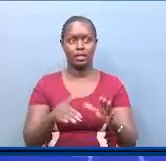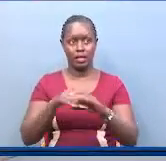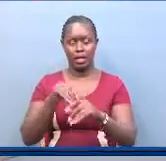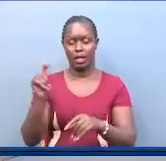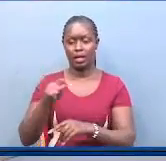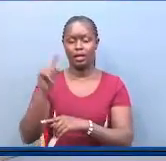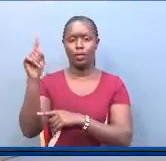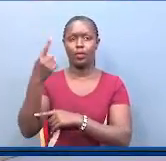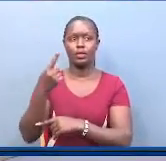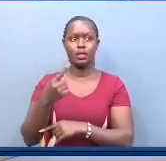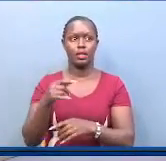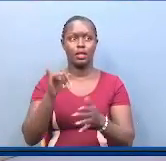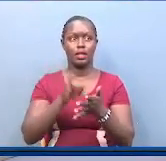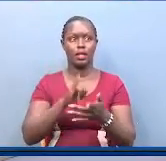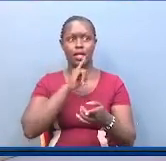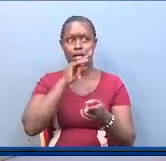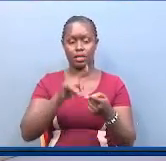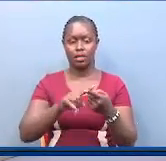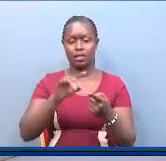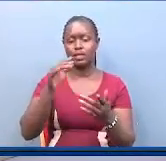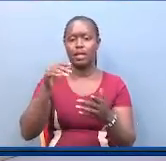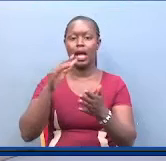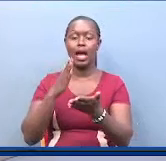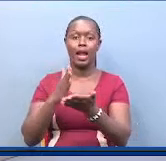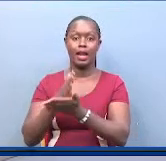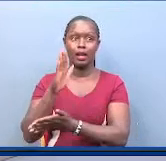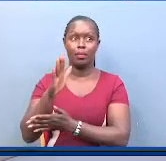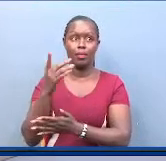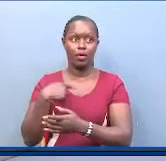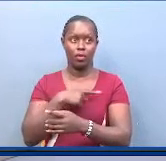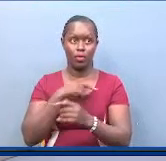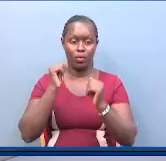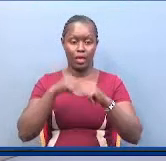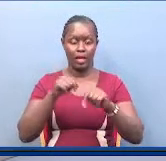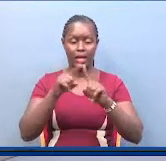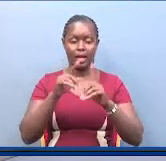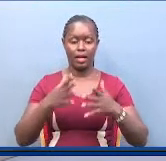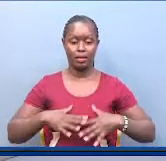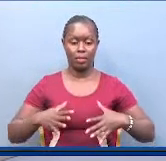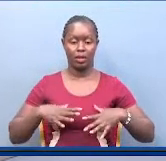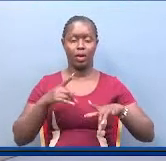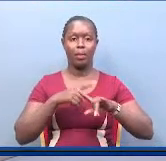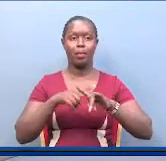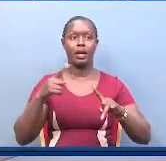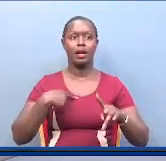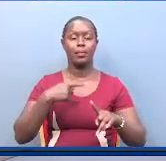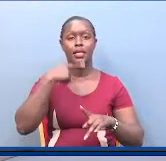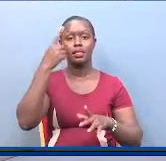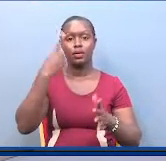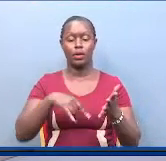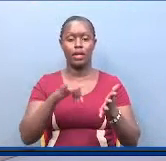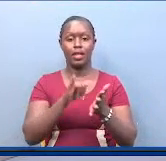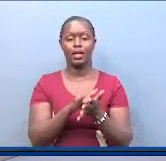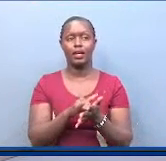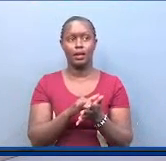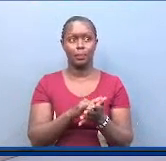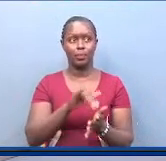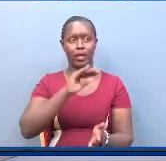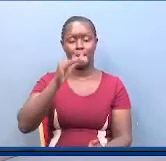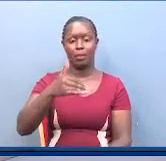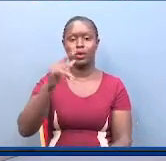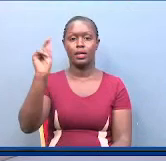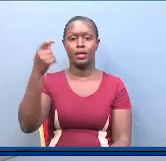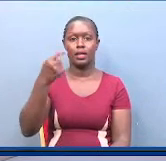leader is in Kenya Kwanza. It is his democratic right. We didn't agree as a people. But what I am saying is that Mount